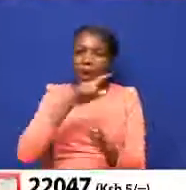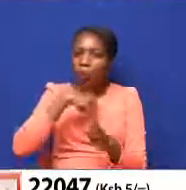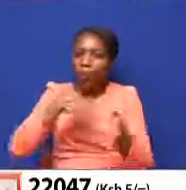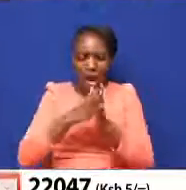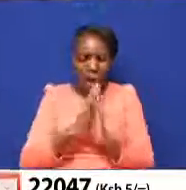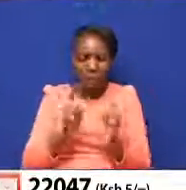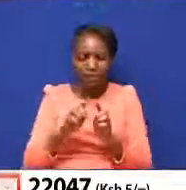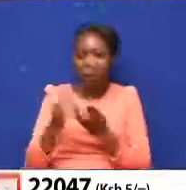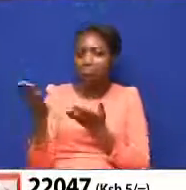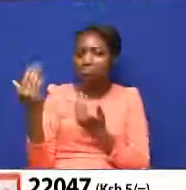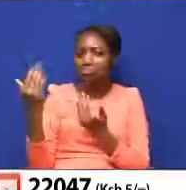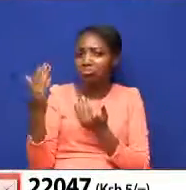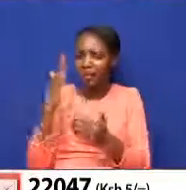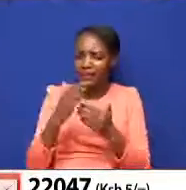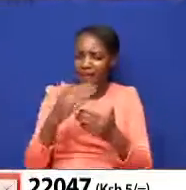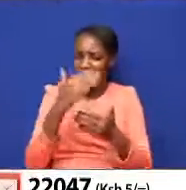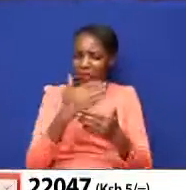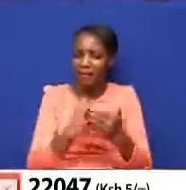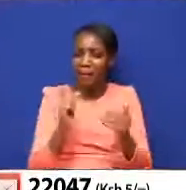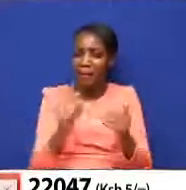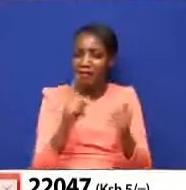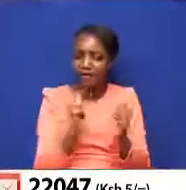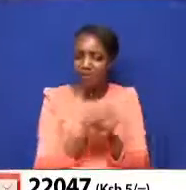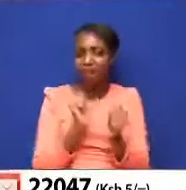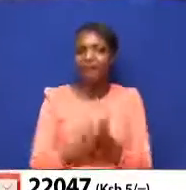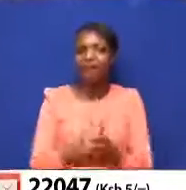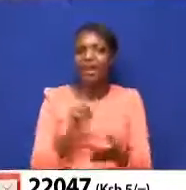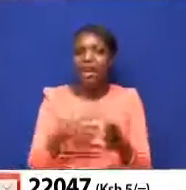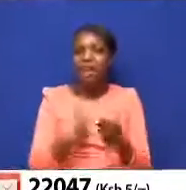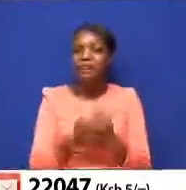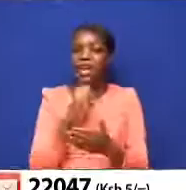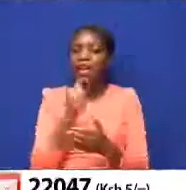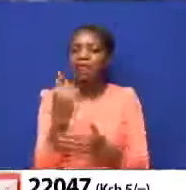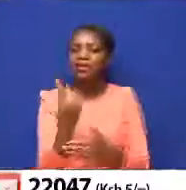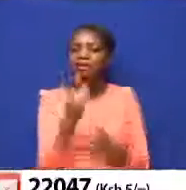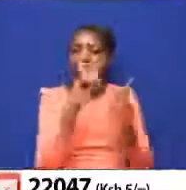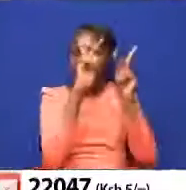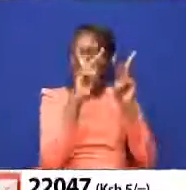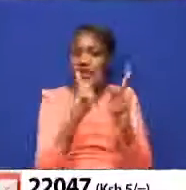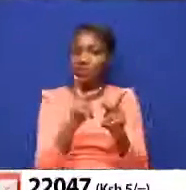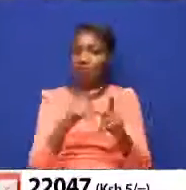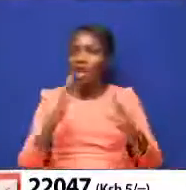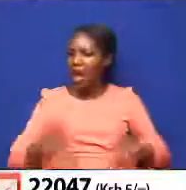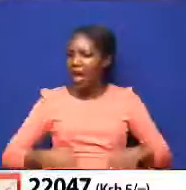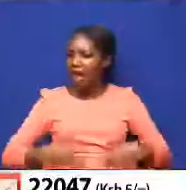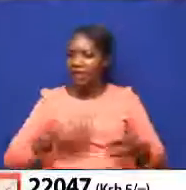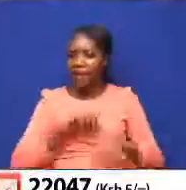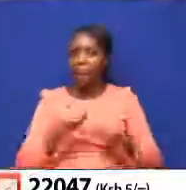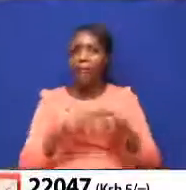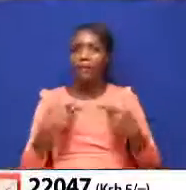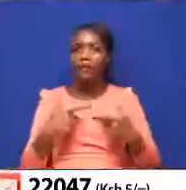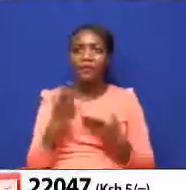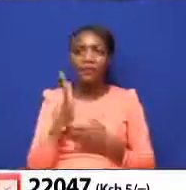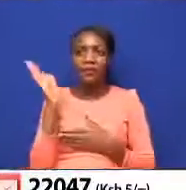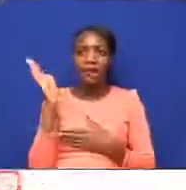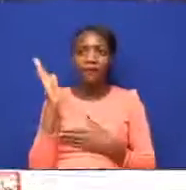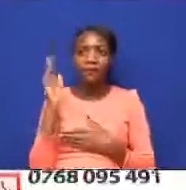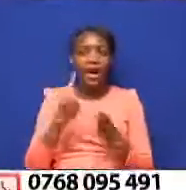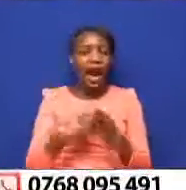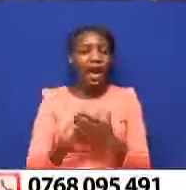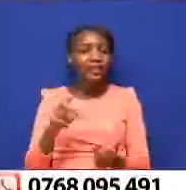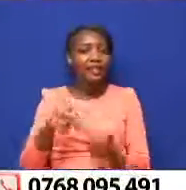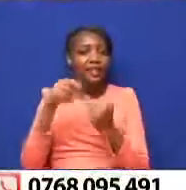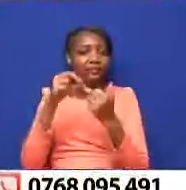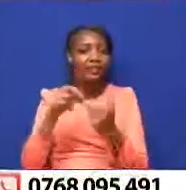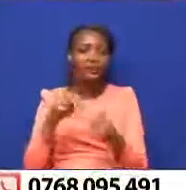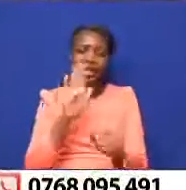hoping it aisha before that time. Not everyone in Kisumu is happy with their presence outdoors though, especially as